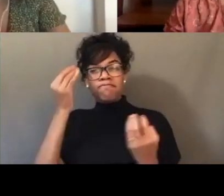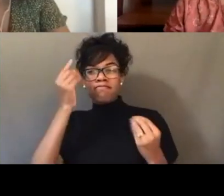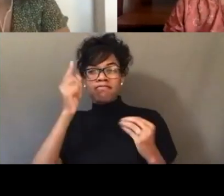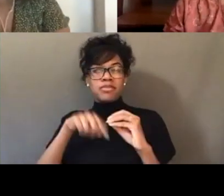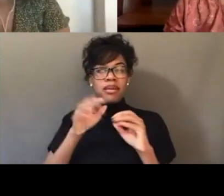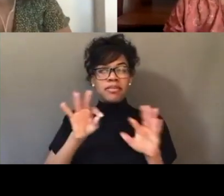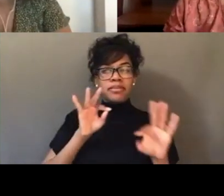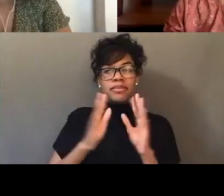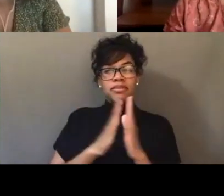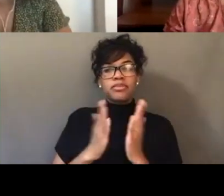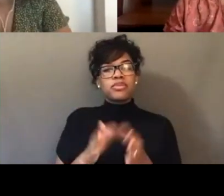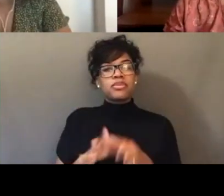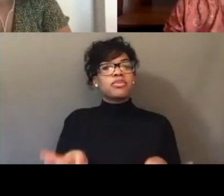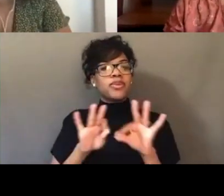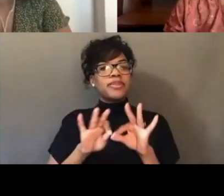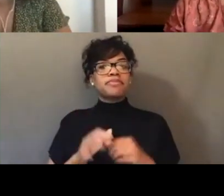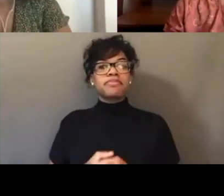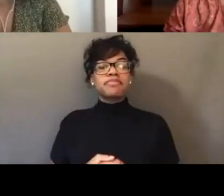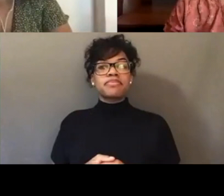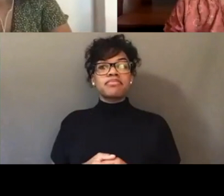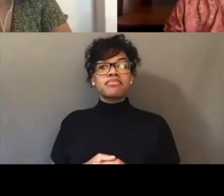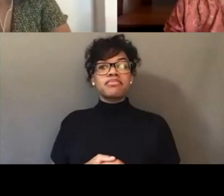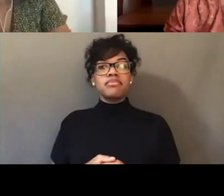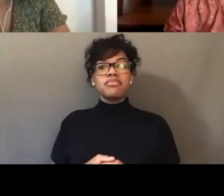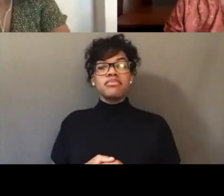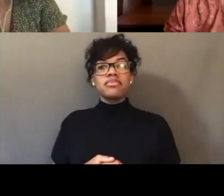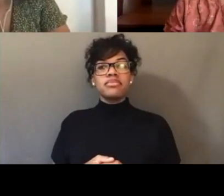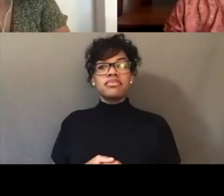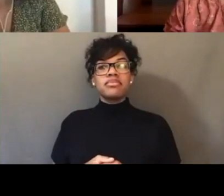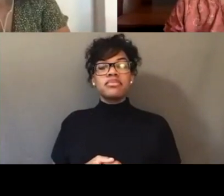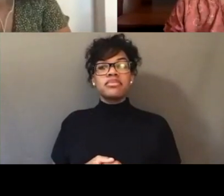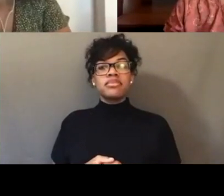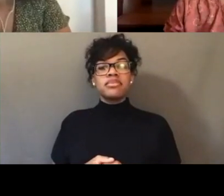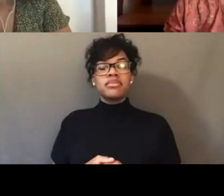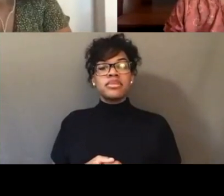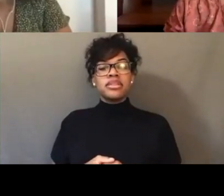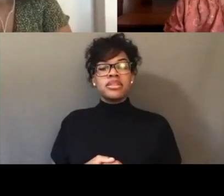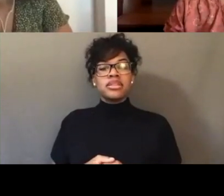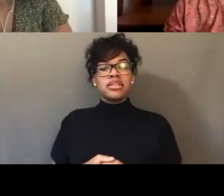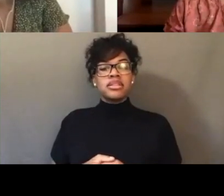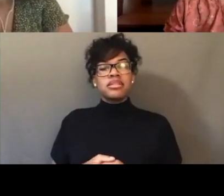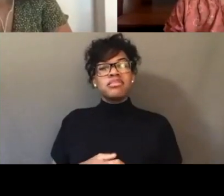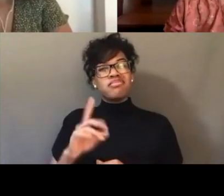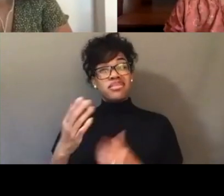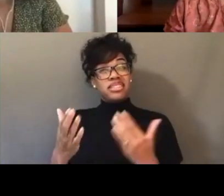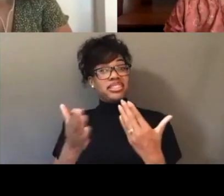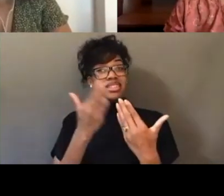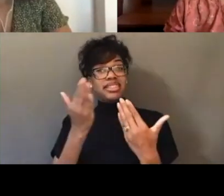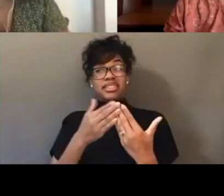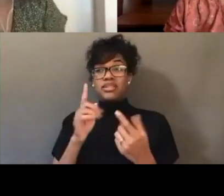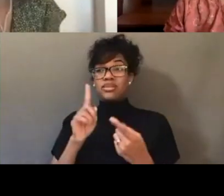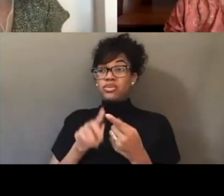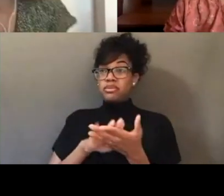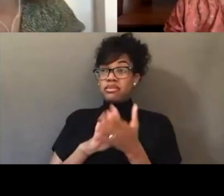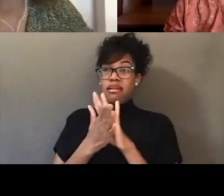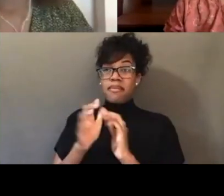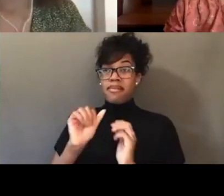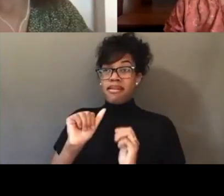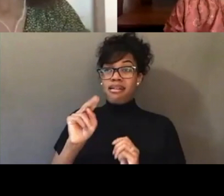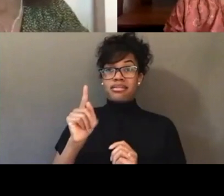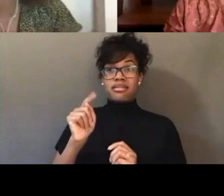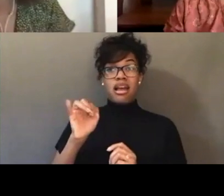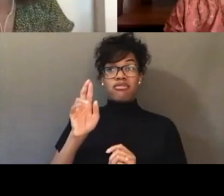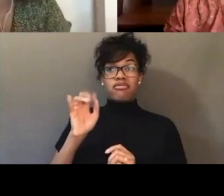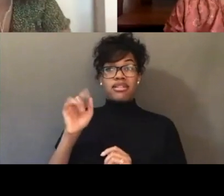a one-stop shop kind of a deal, being anti-racist. I think it's a long